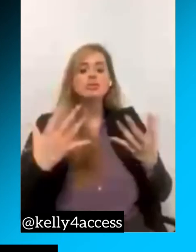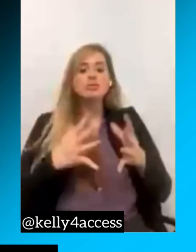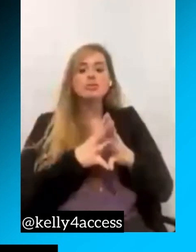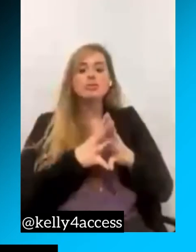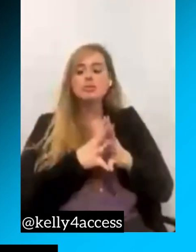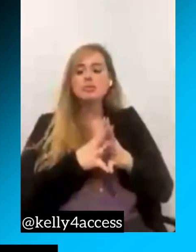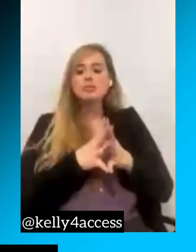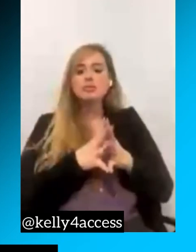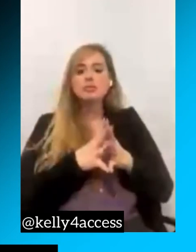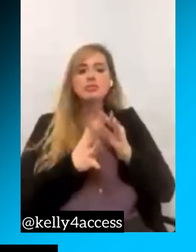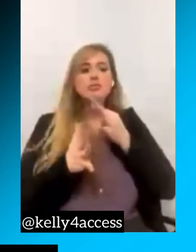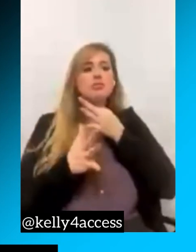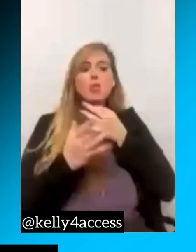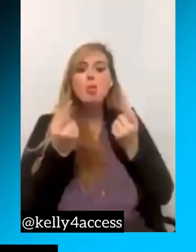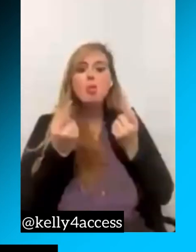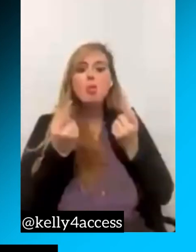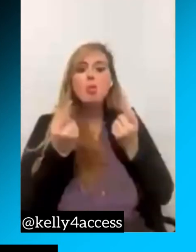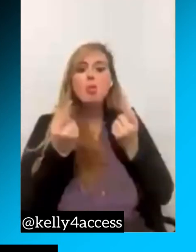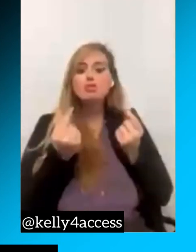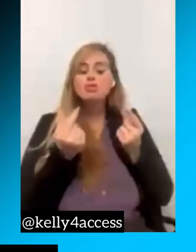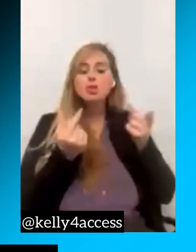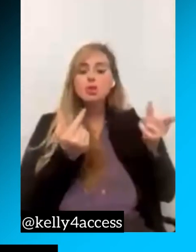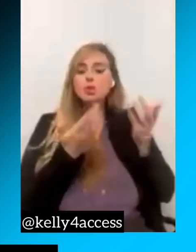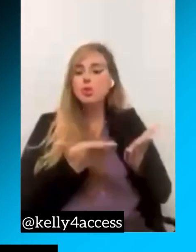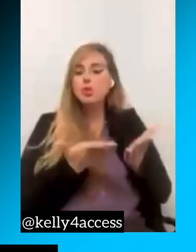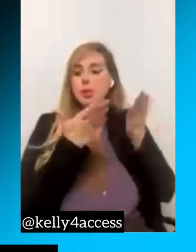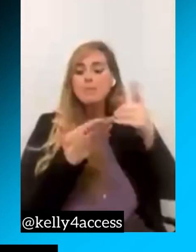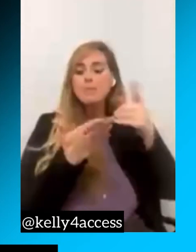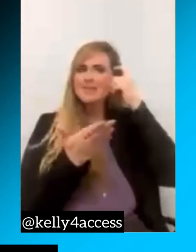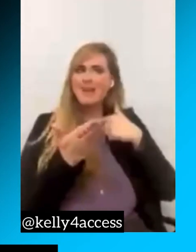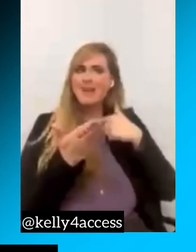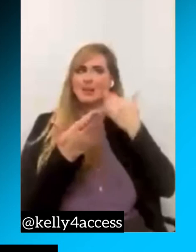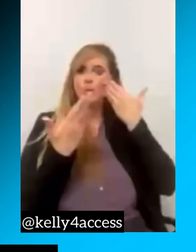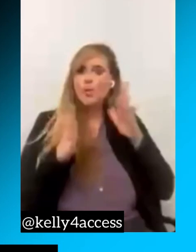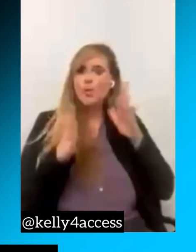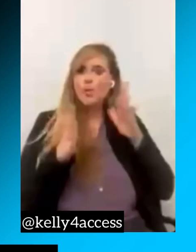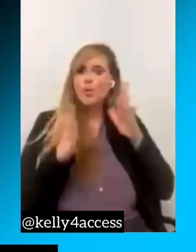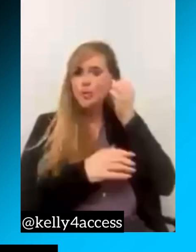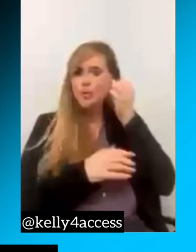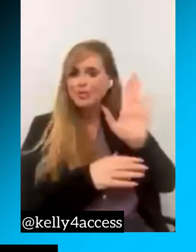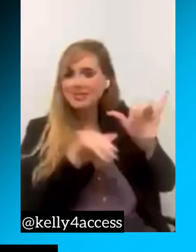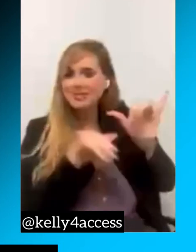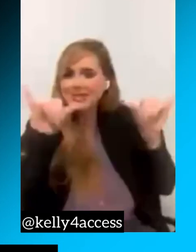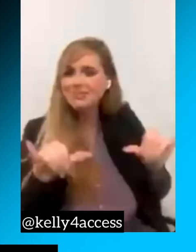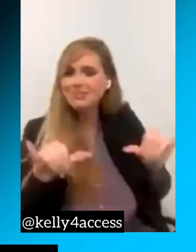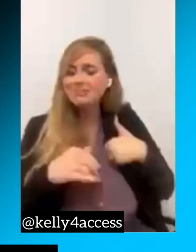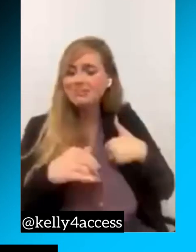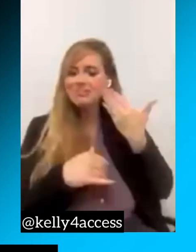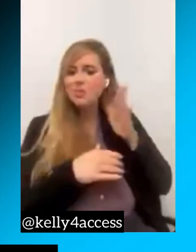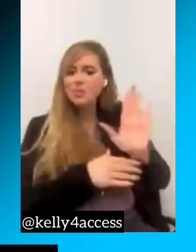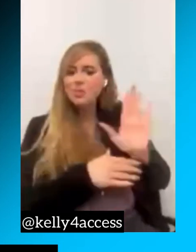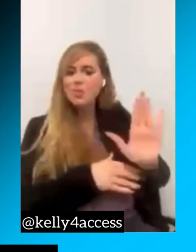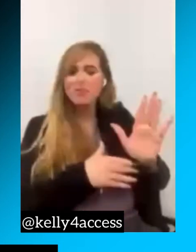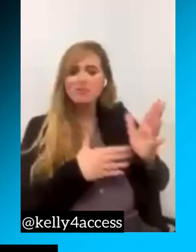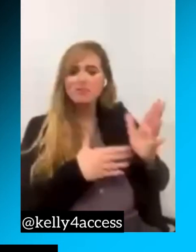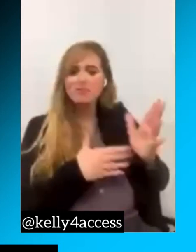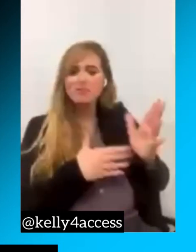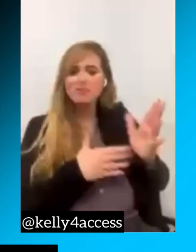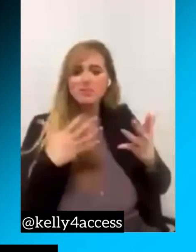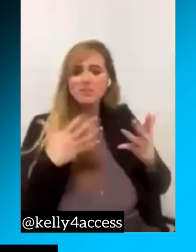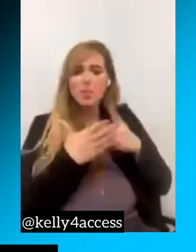what would you recommend? Because I don't know the European system, so I'm not sure what mental health is like in